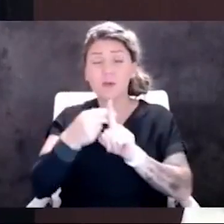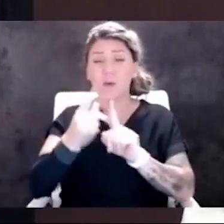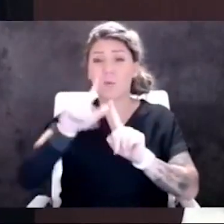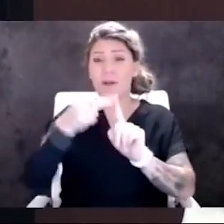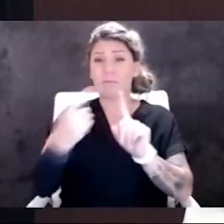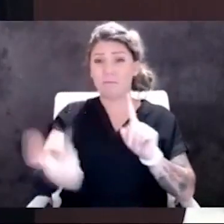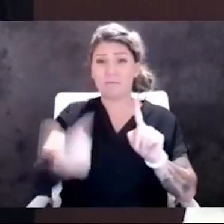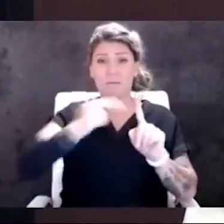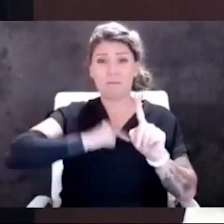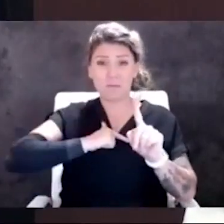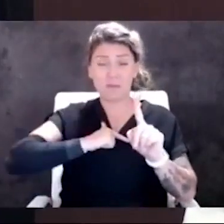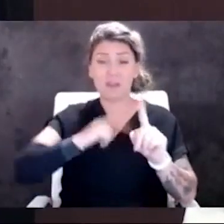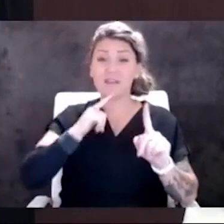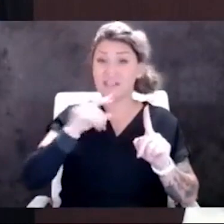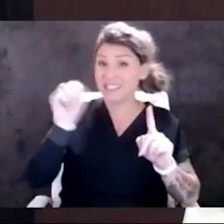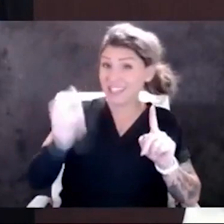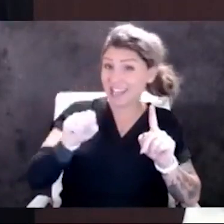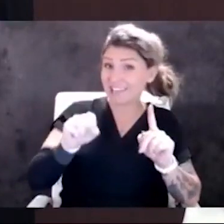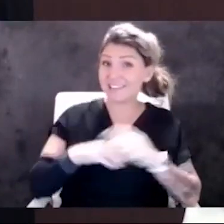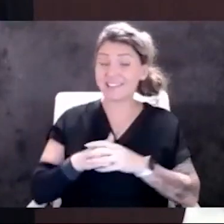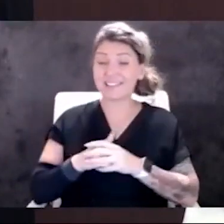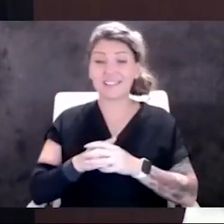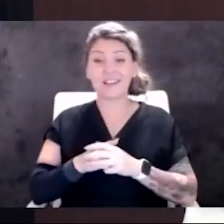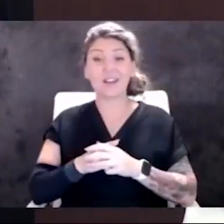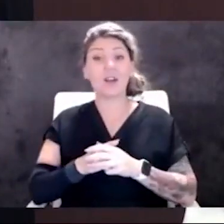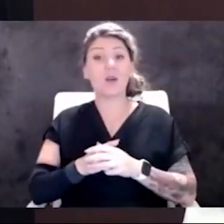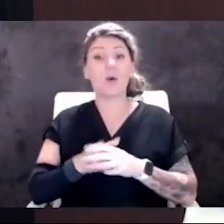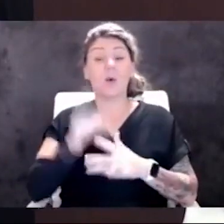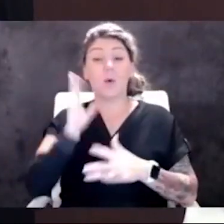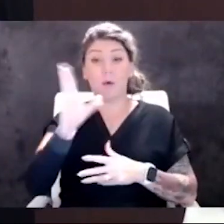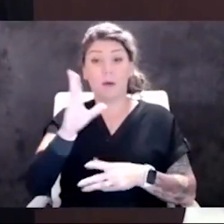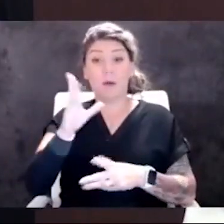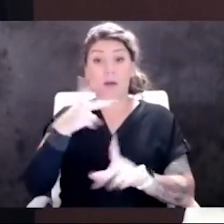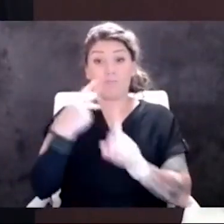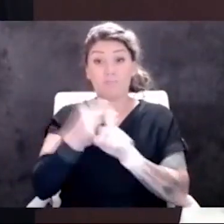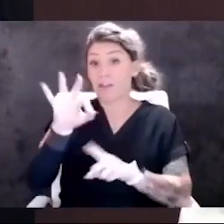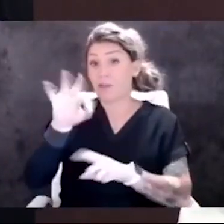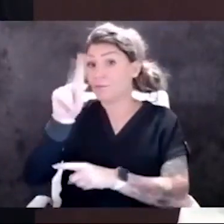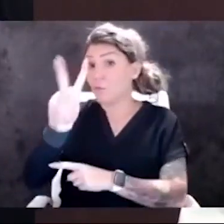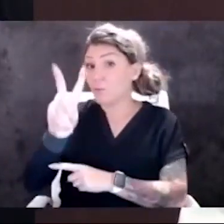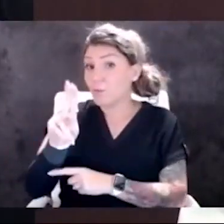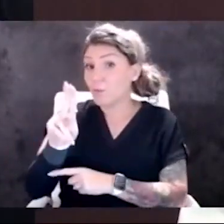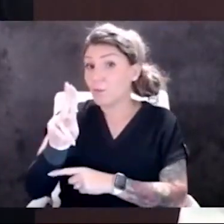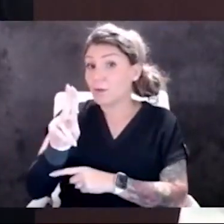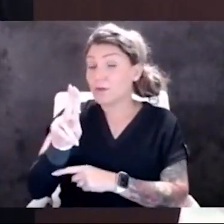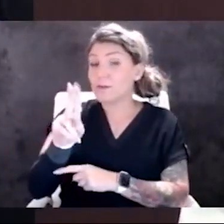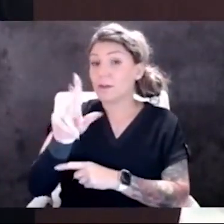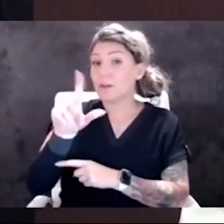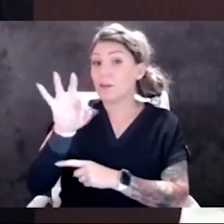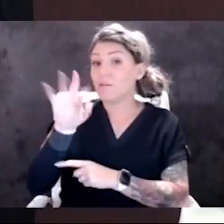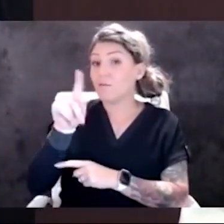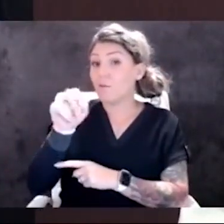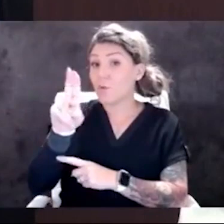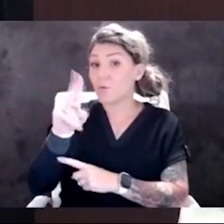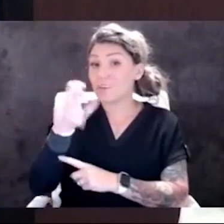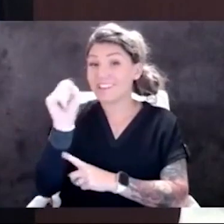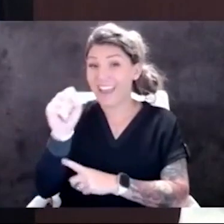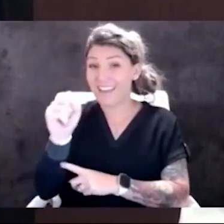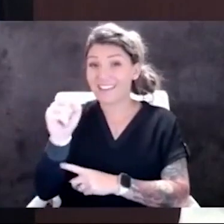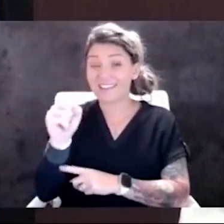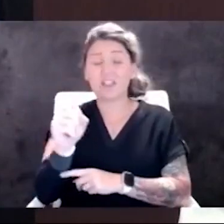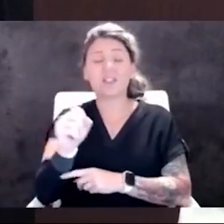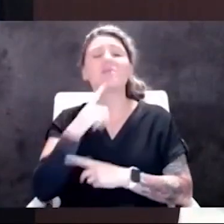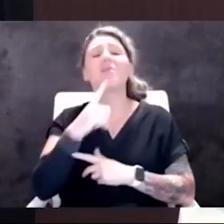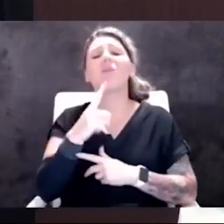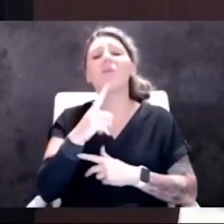vaccine? You bet. And am I going to get the influenza vaccine? You bet. So at the end of the day, take the right bet. Bet on your health,